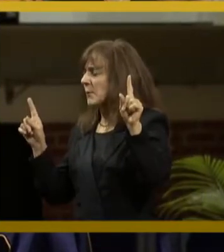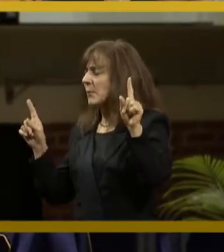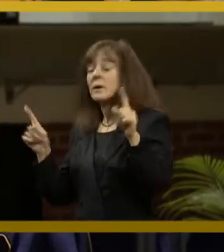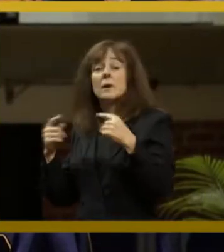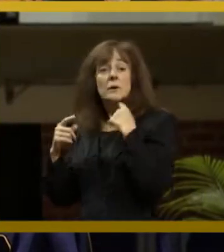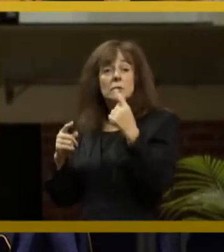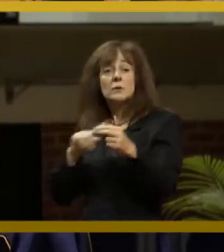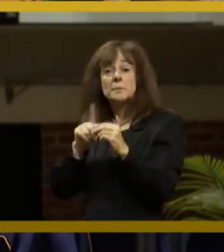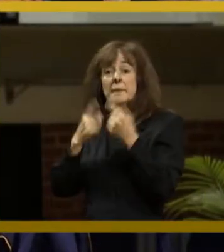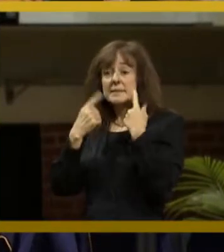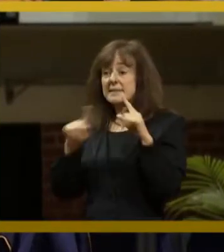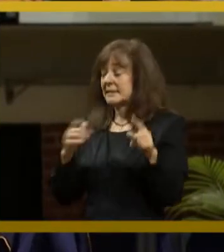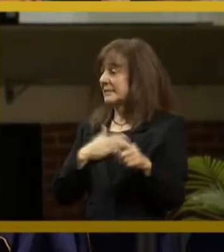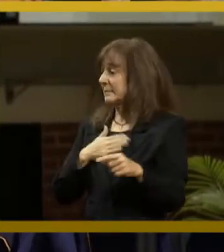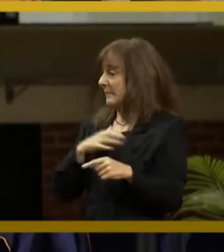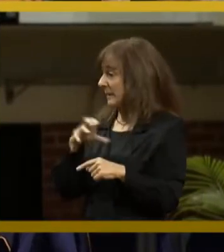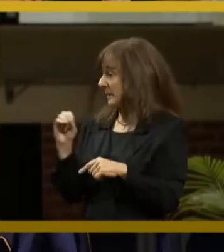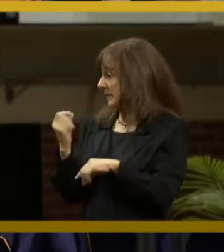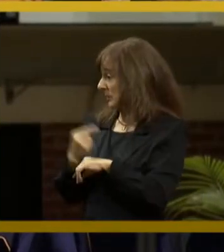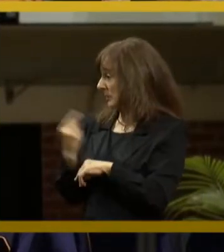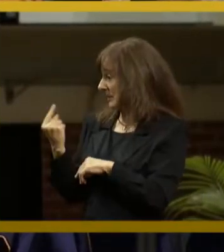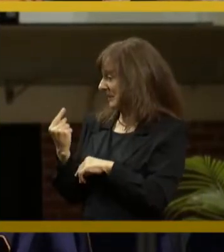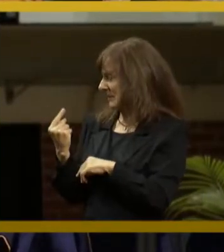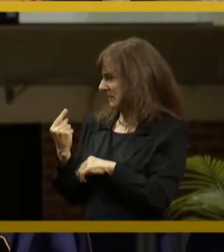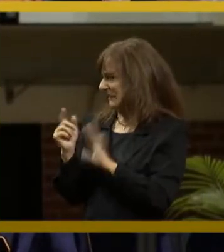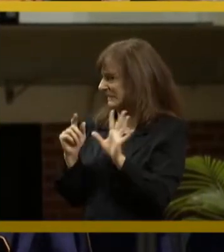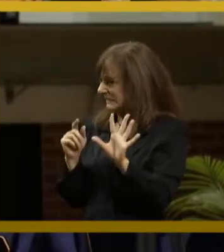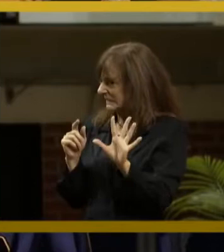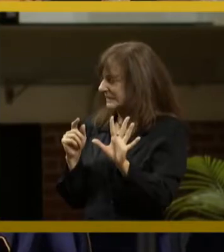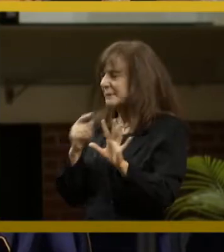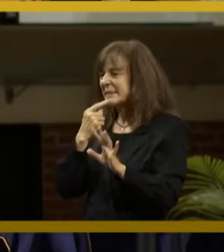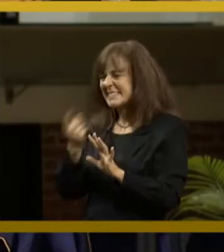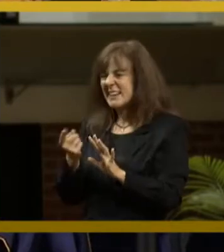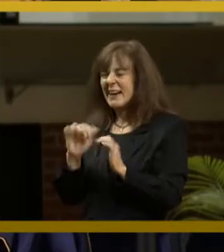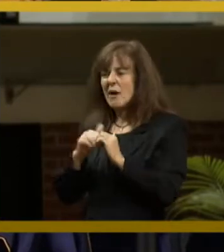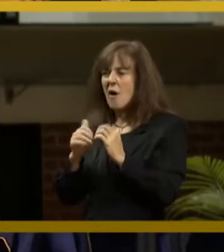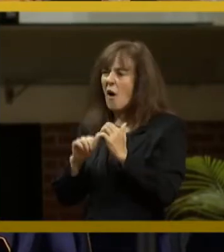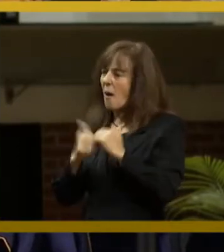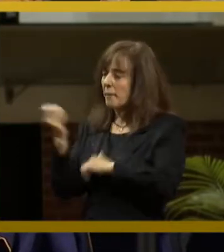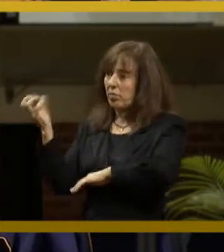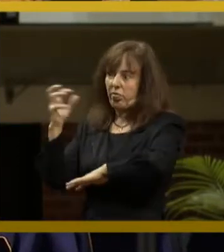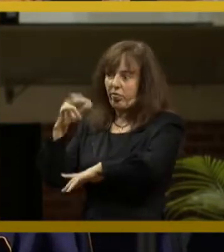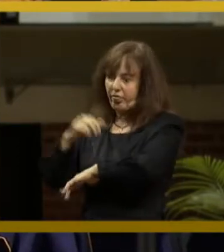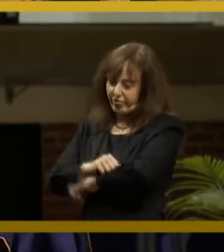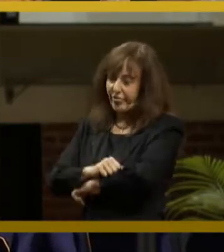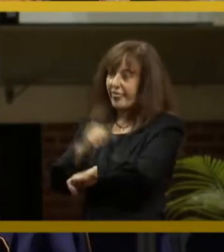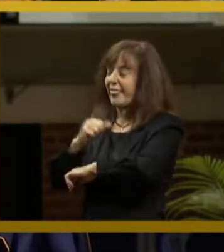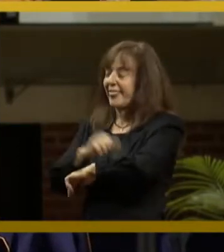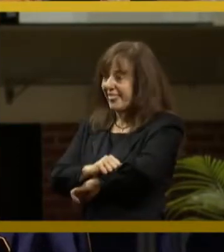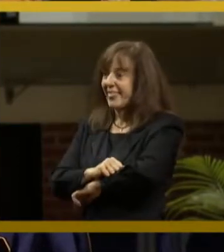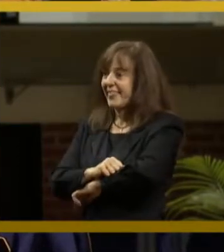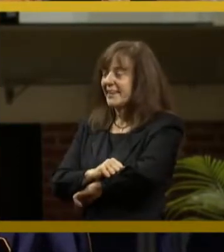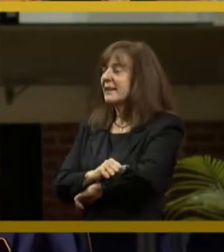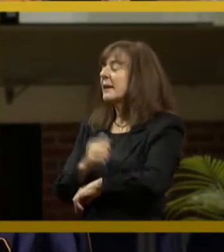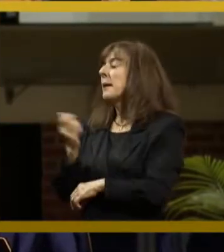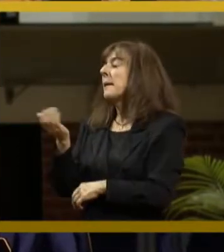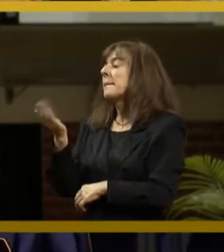told you about the success of my company today, but let me tell you how it almost didn't happen. Back